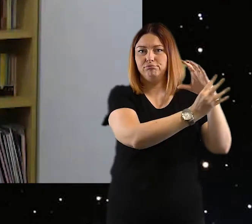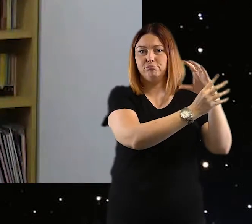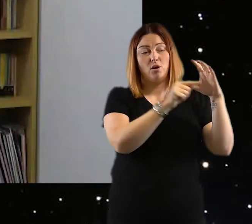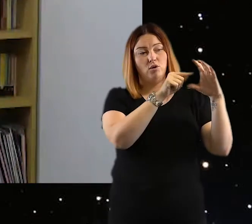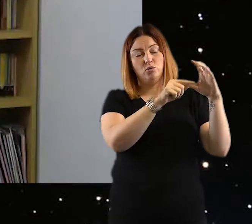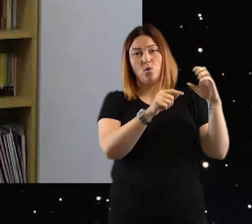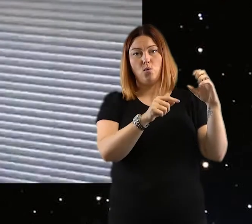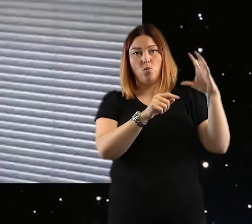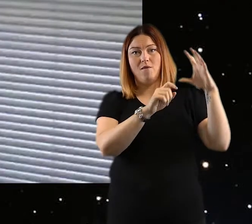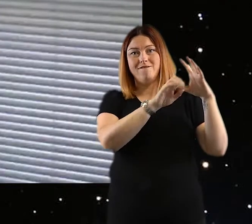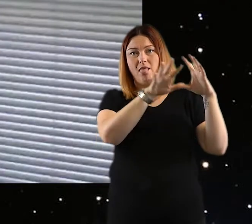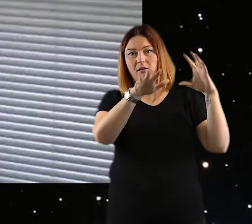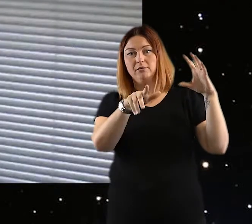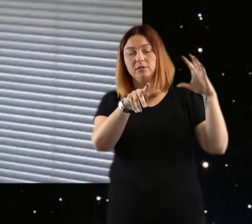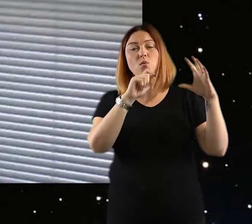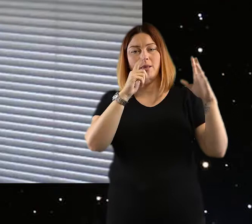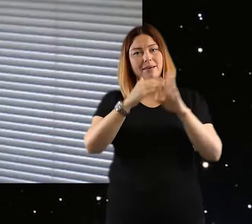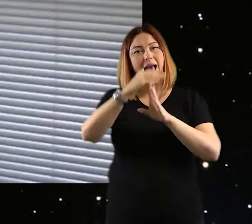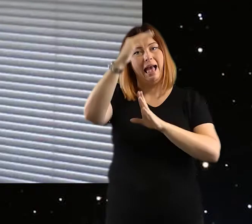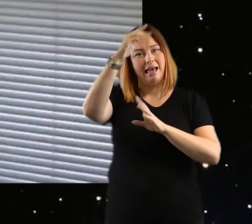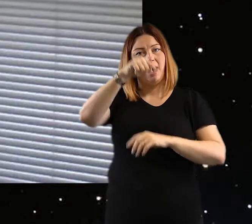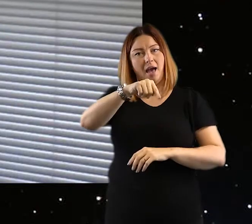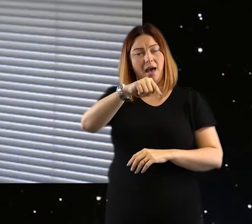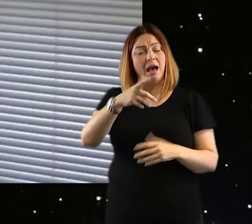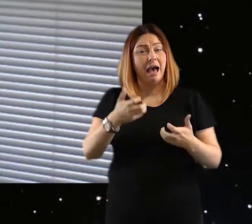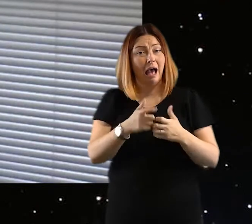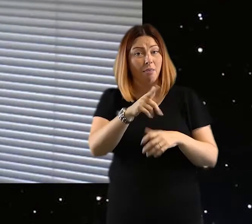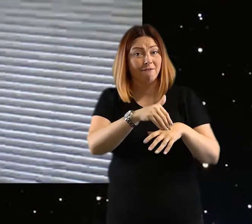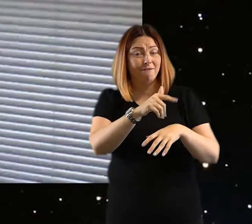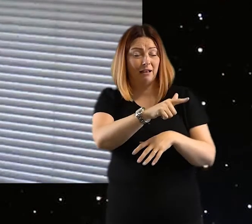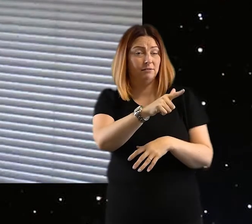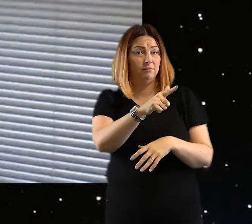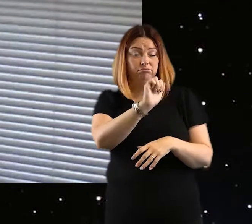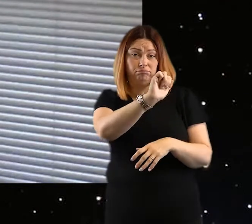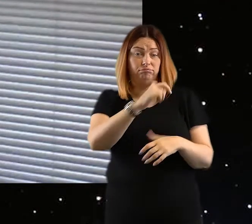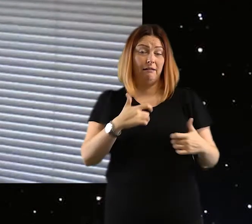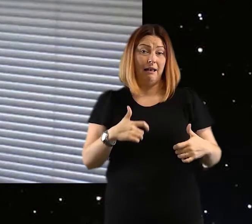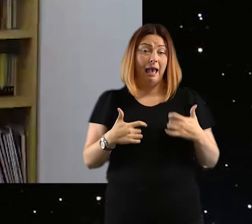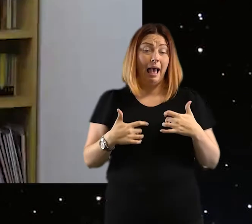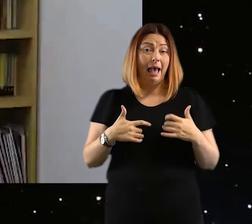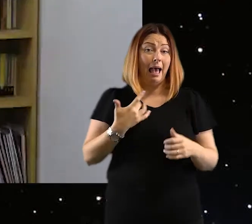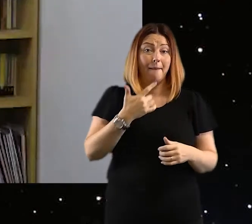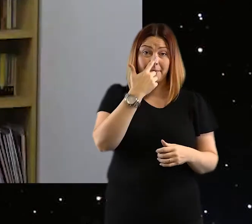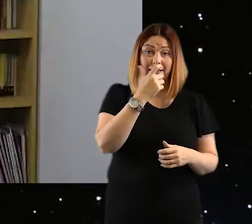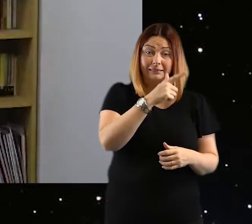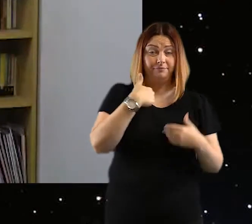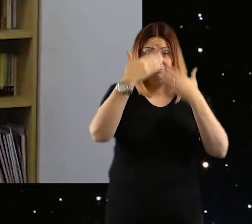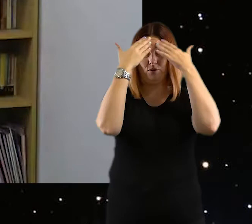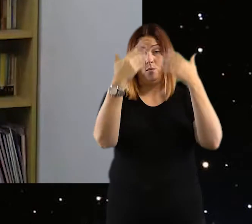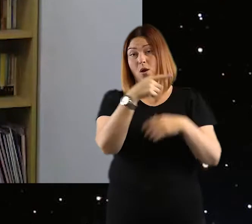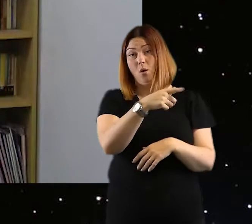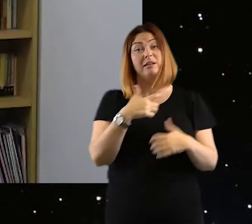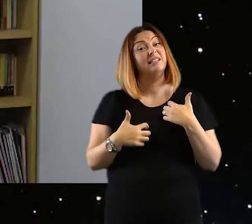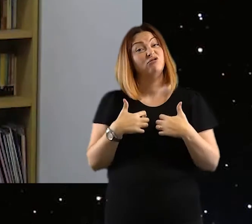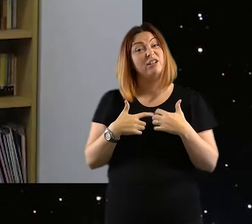on the planet is going to be higher. Right. How that affects habitability, we don't know. Right. It's a very interesting question,